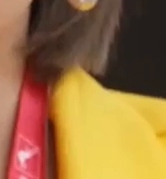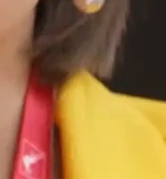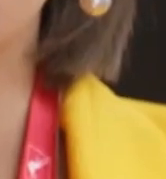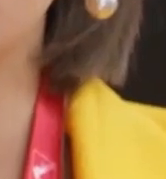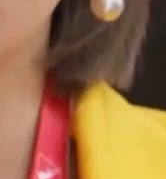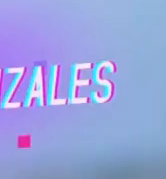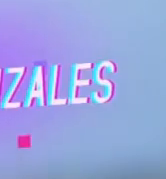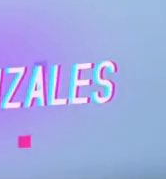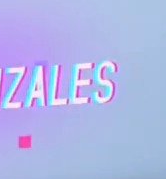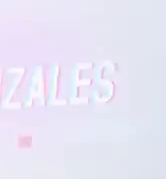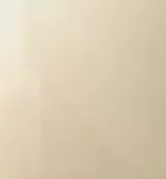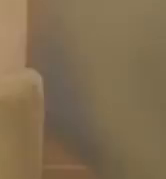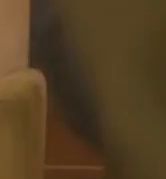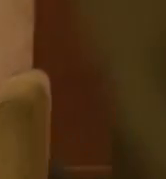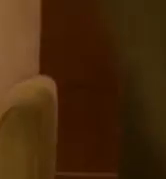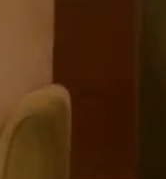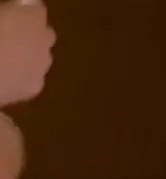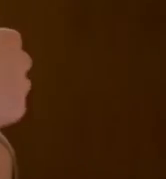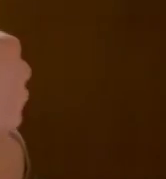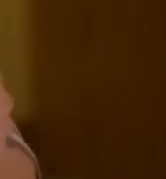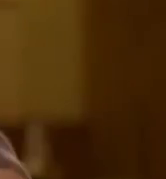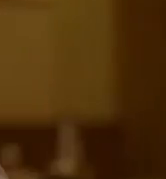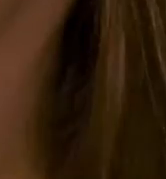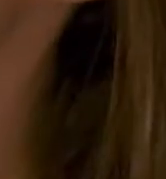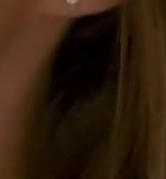pasabog in the final weeks.